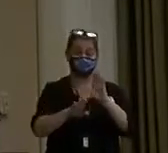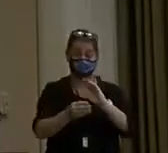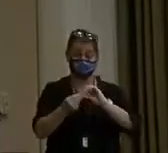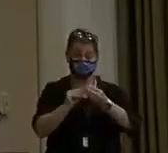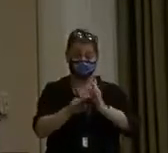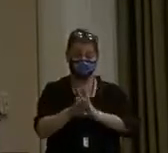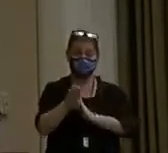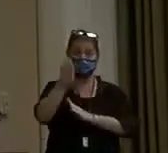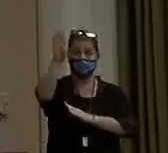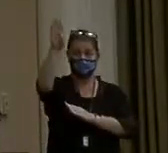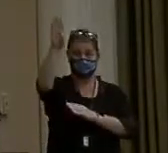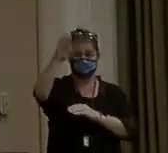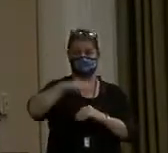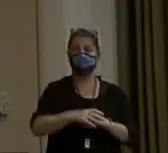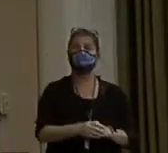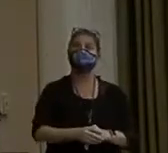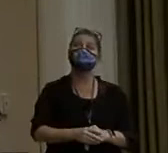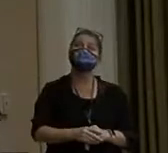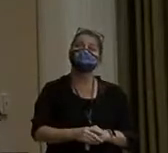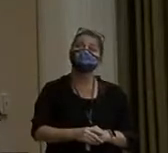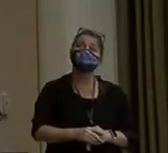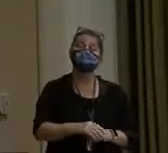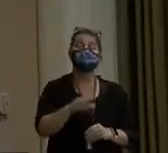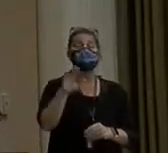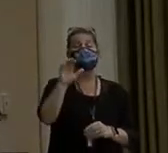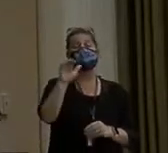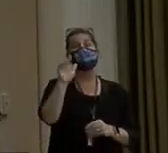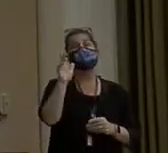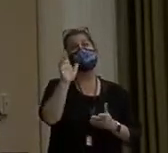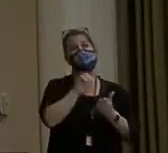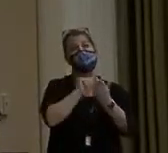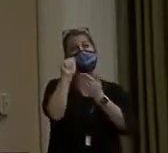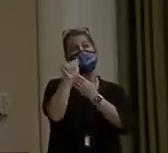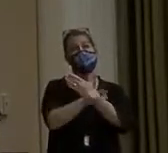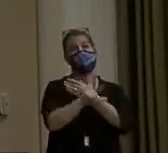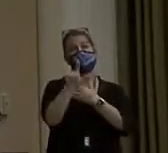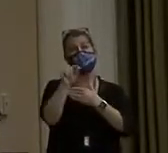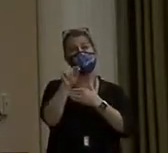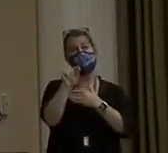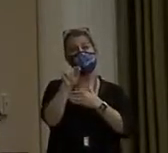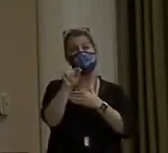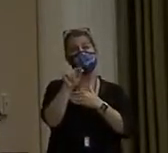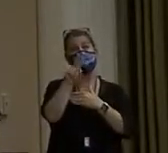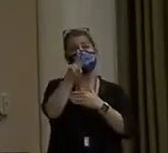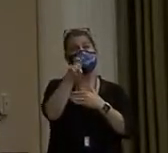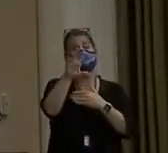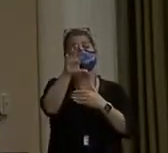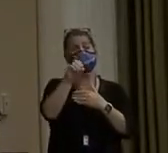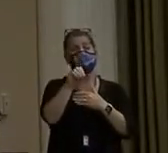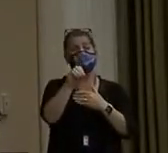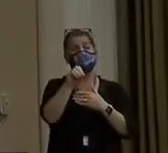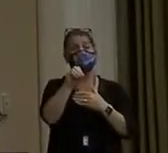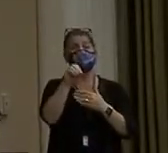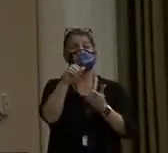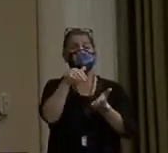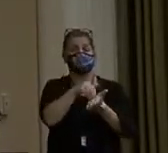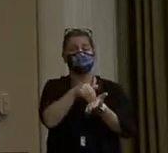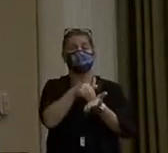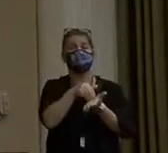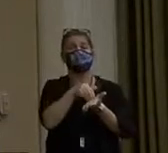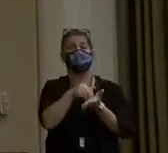numbers. So we saw by April 20th, we had 250,000 deaths just here in New York